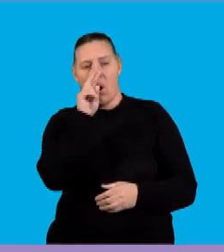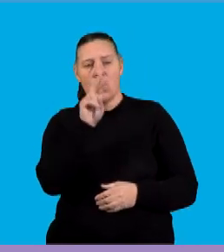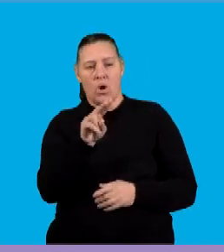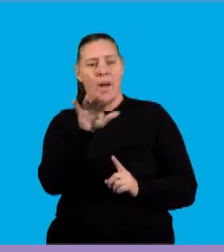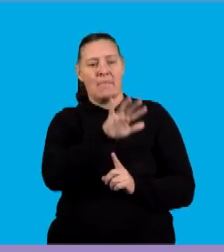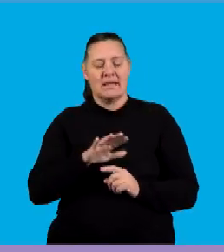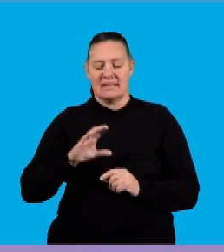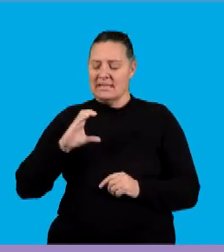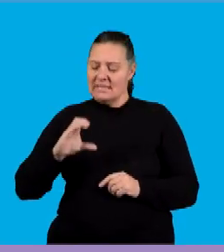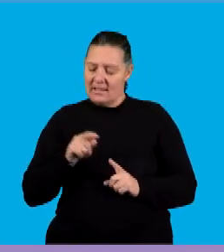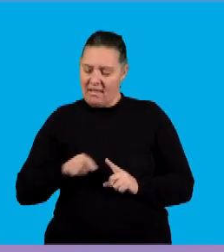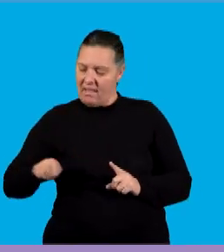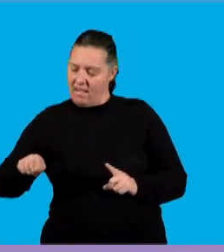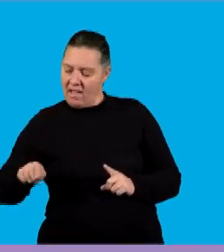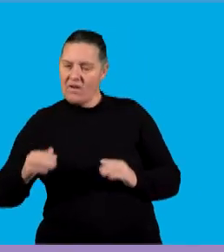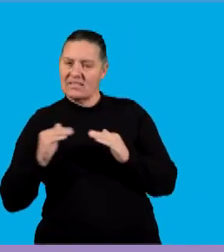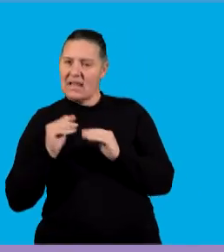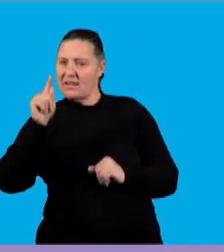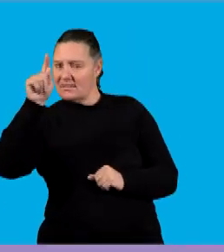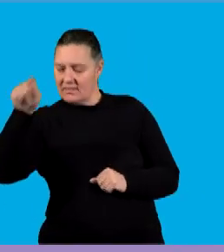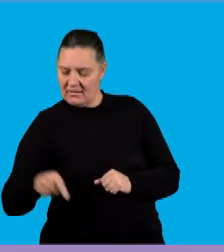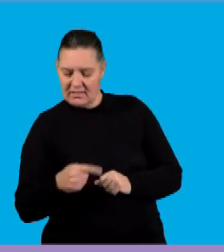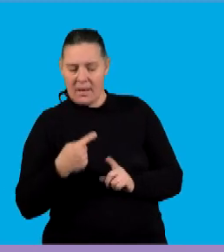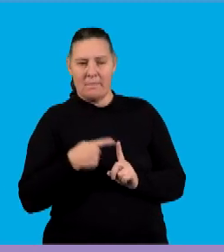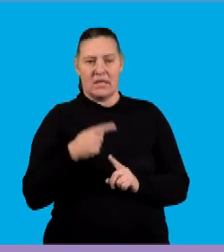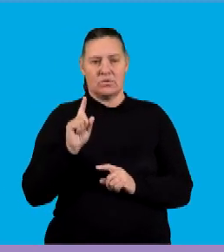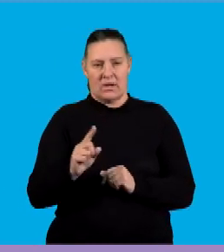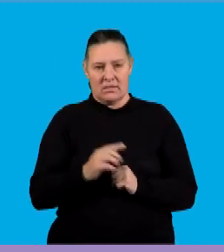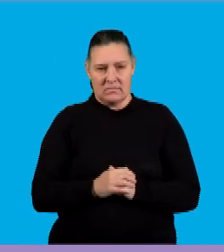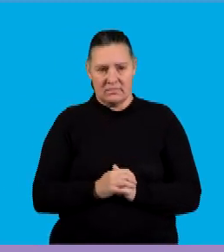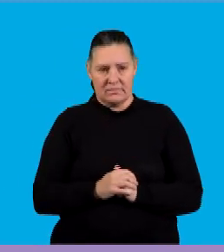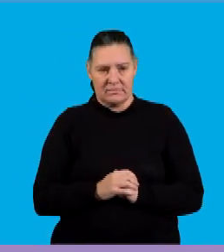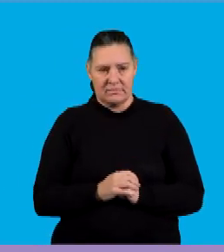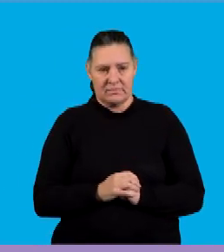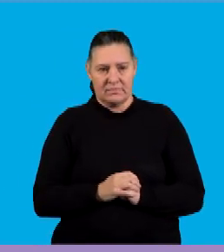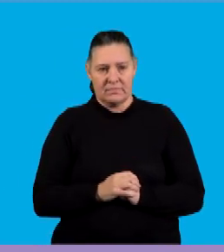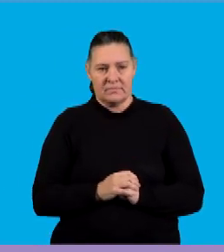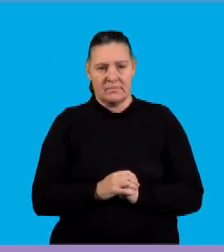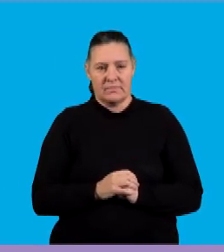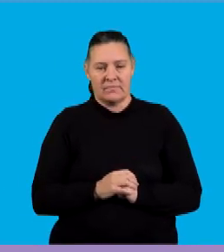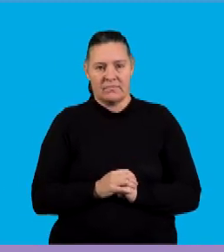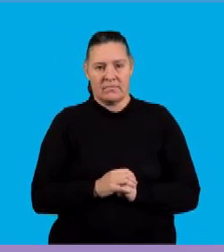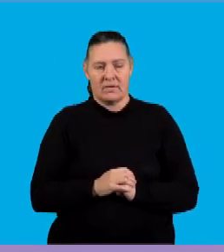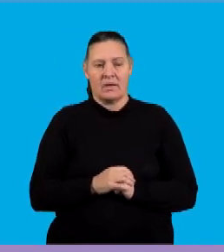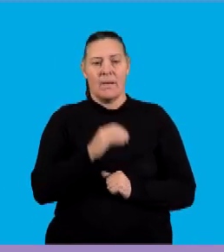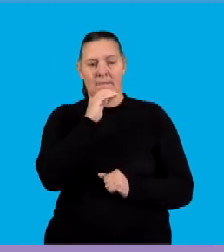means that the y-intercept there is a 1. Let's look at the next question.